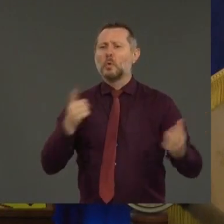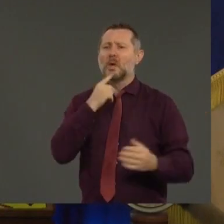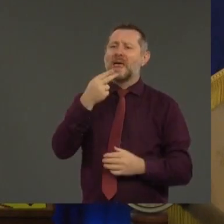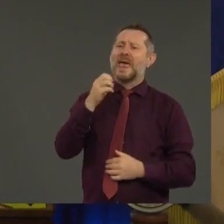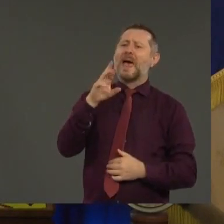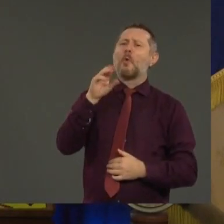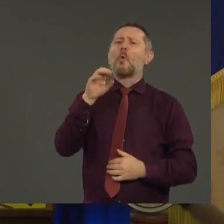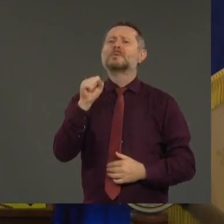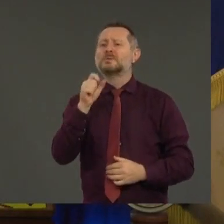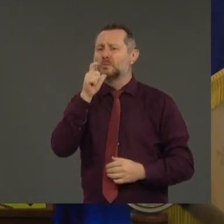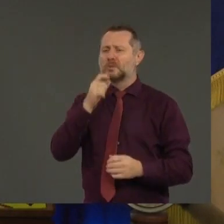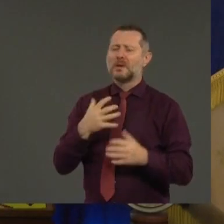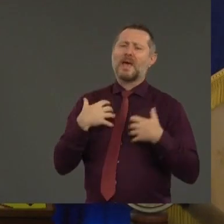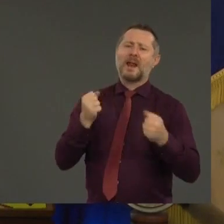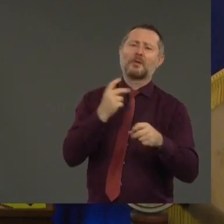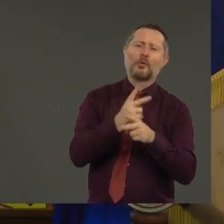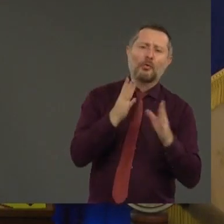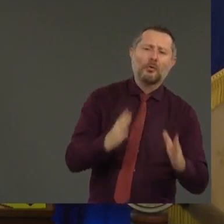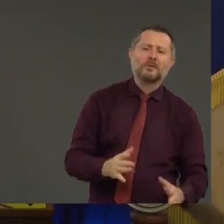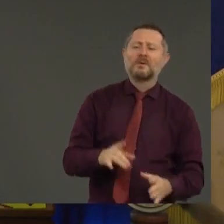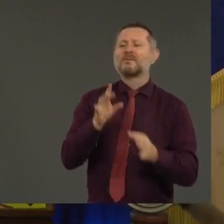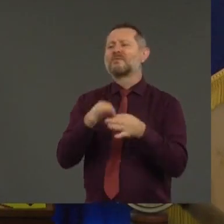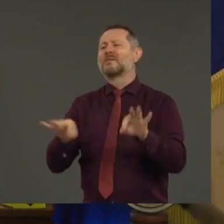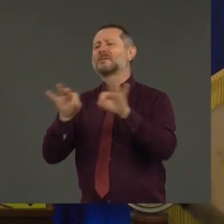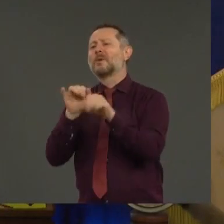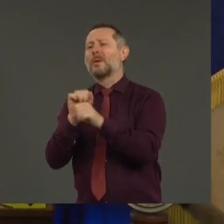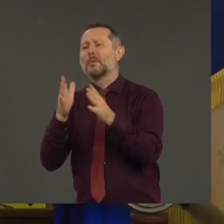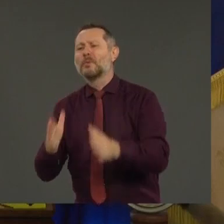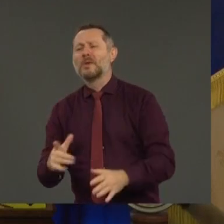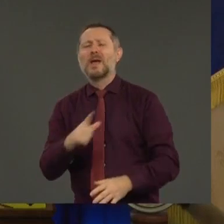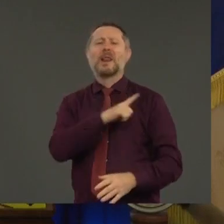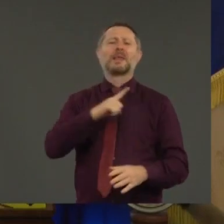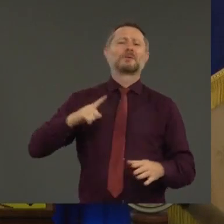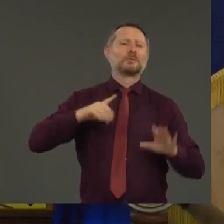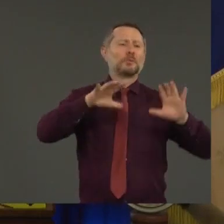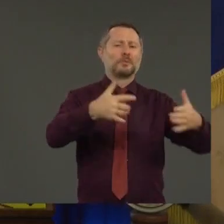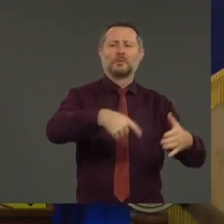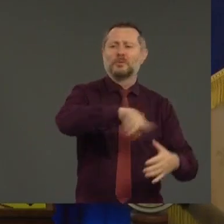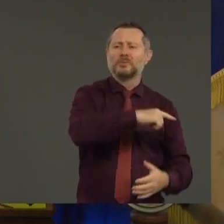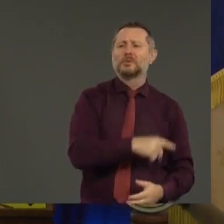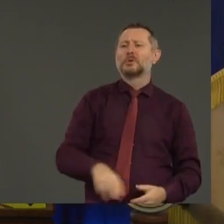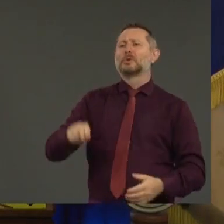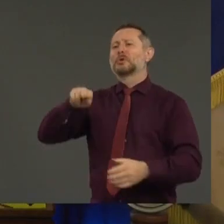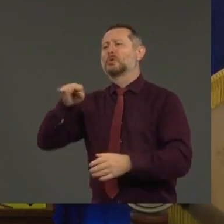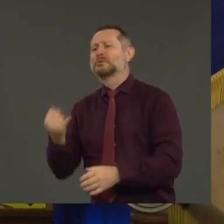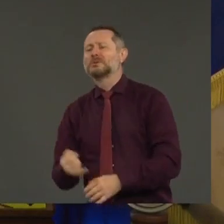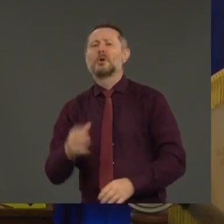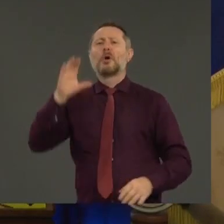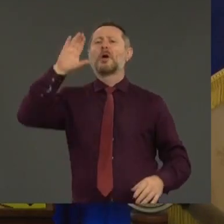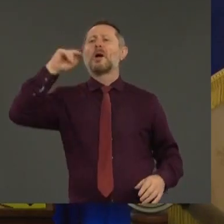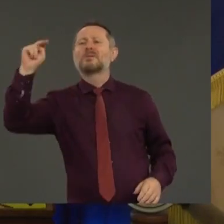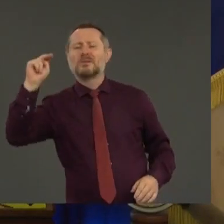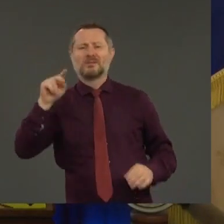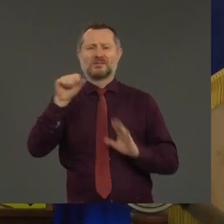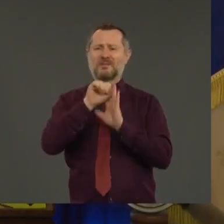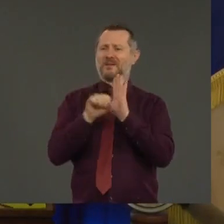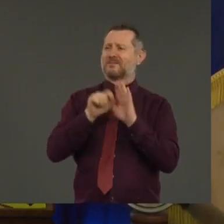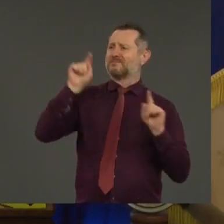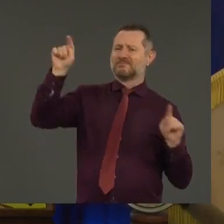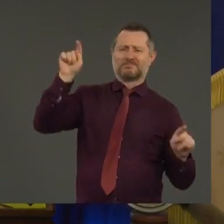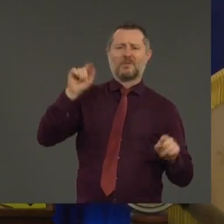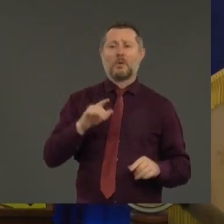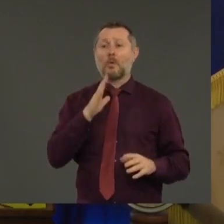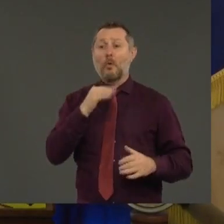essential workers, to our legislature, our colleagues in New Jersey, Connecticut, and neighboring states, local governments, the Army Corps